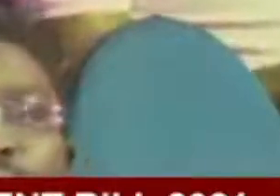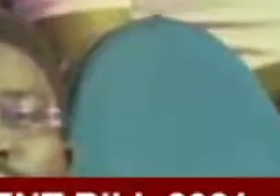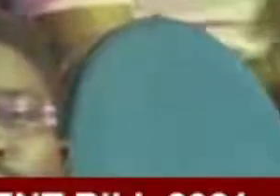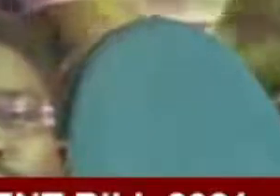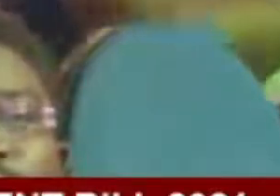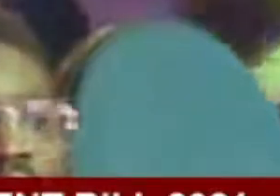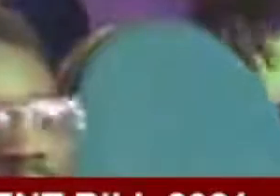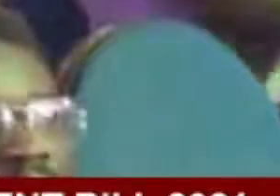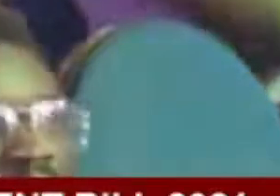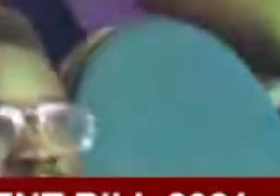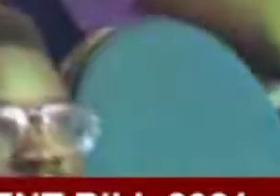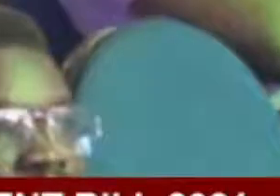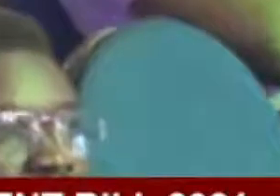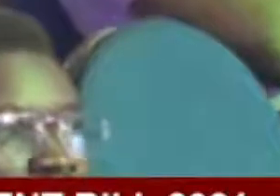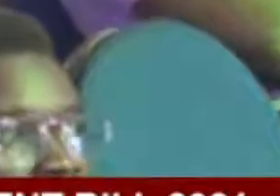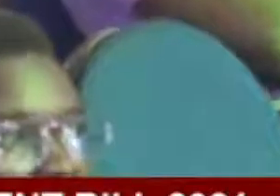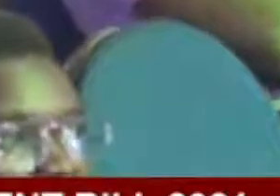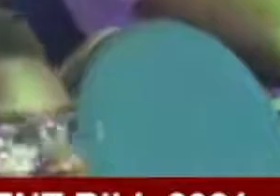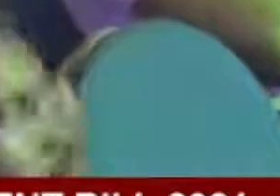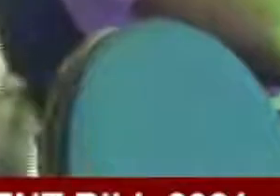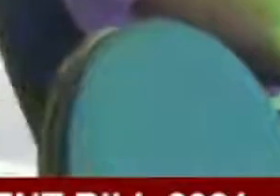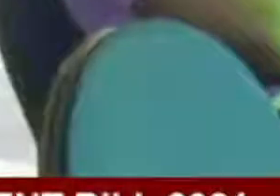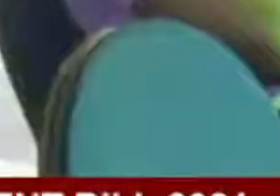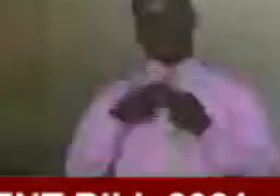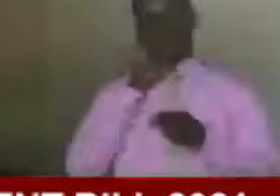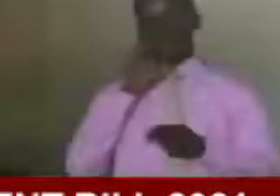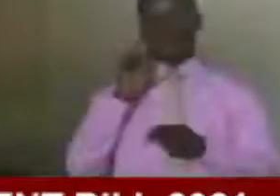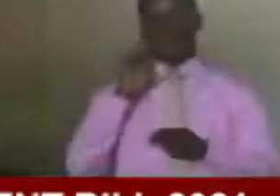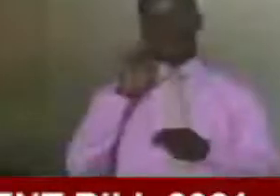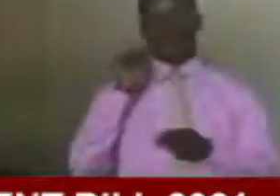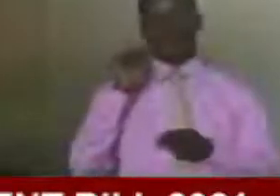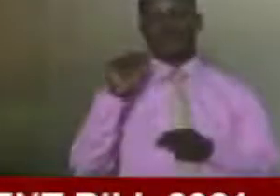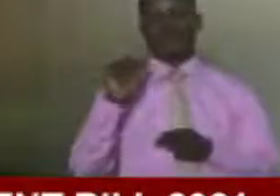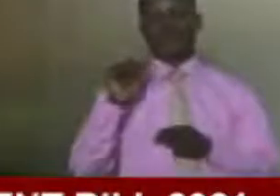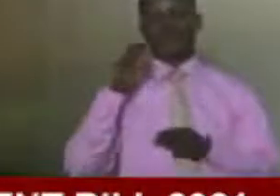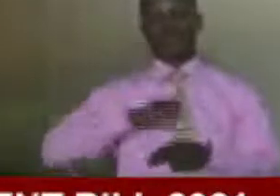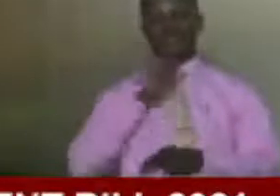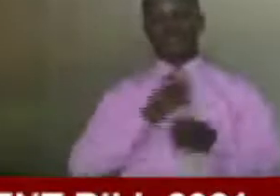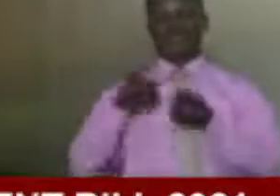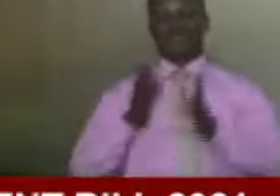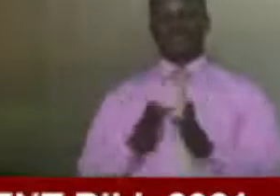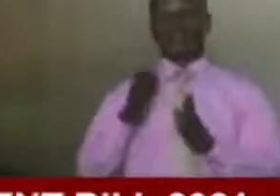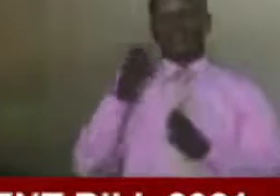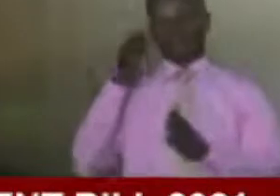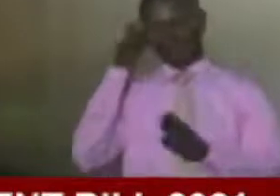please. Thank you. My name is Obinna Osisiogu, Executive Director of Advocacy for Civic Engagement Center.